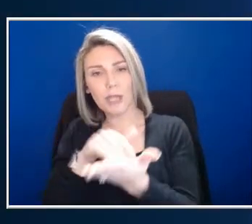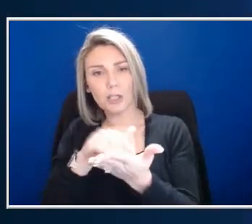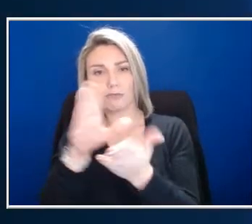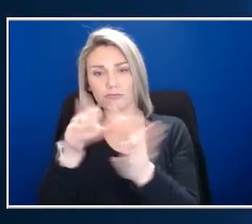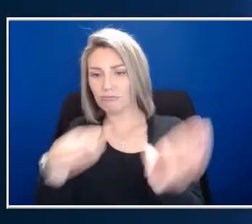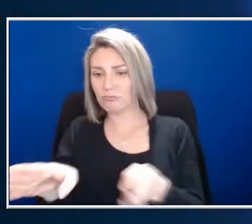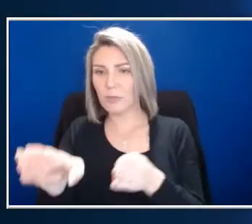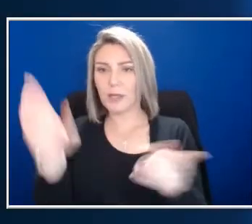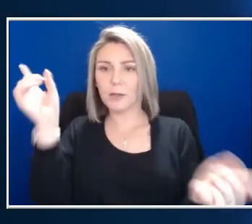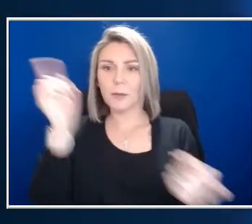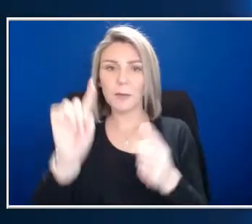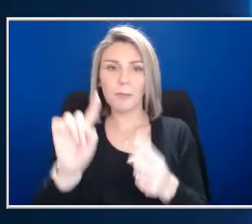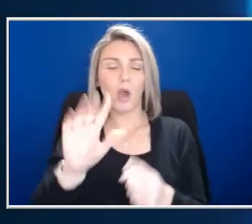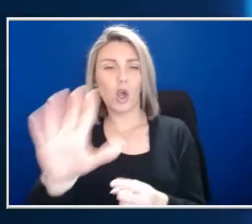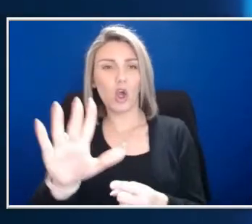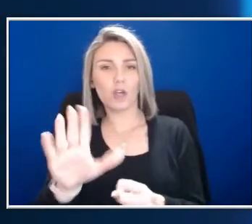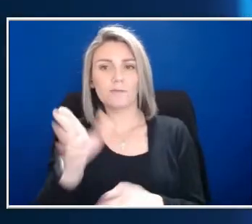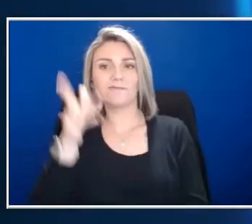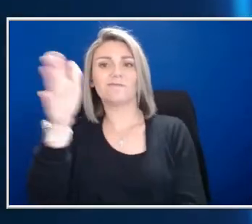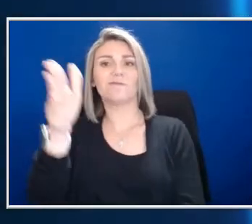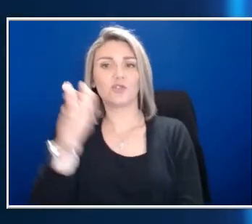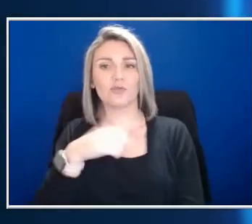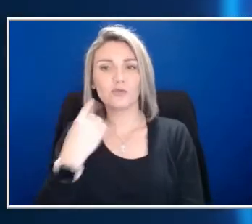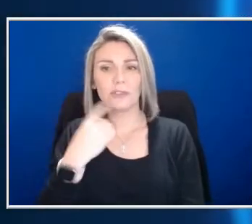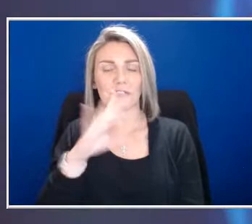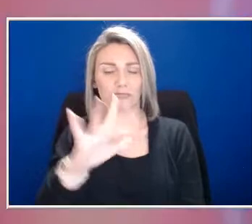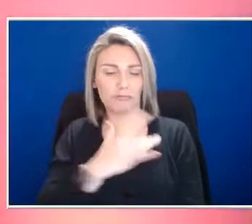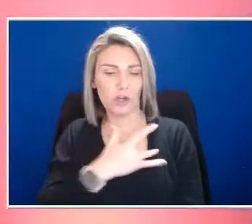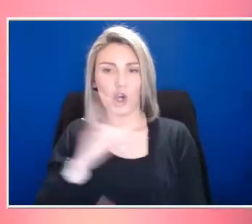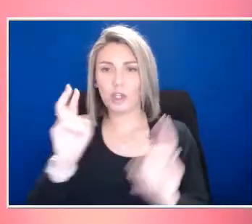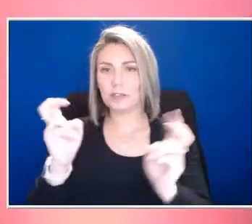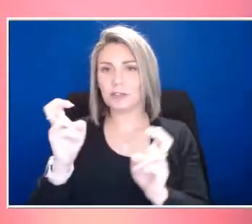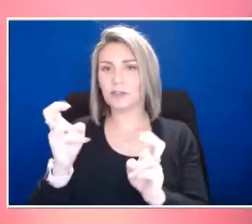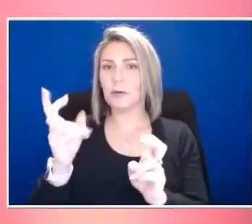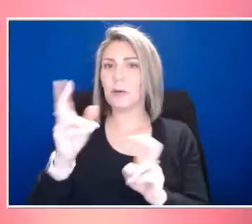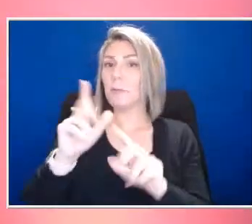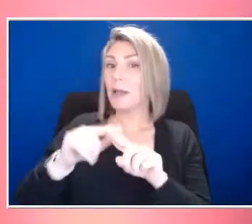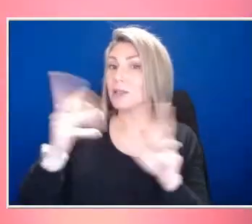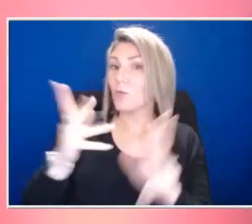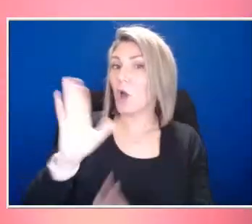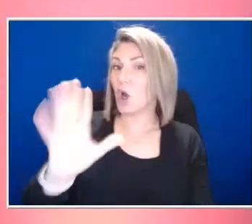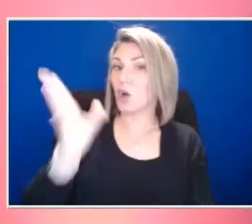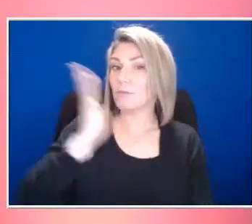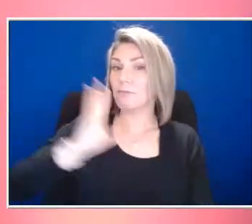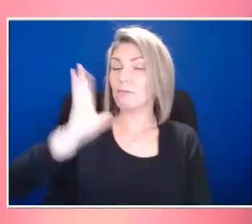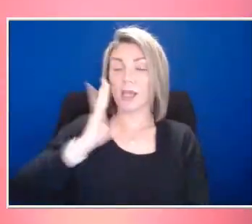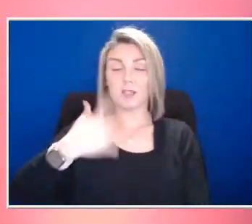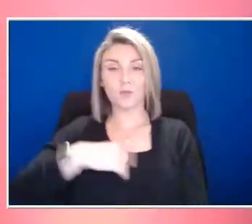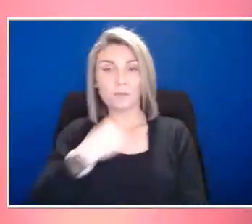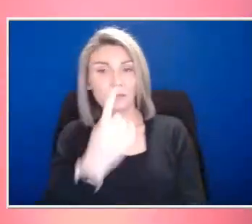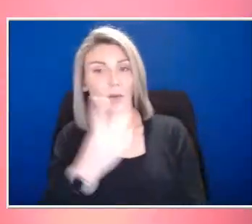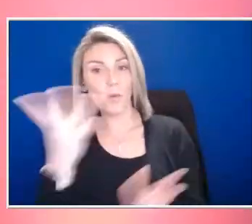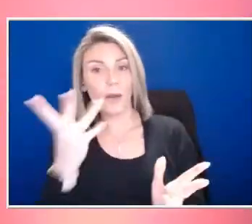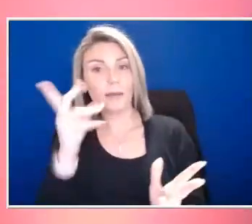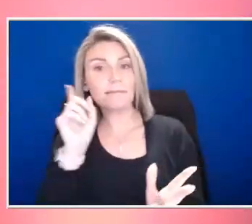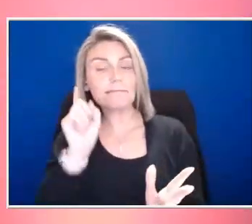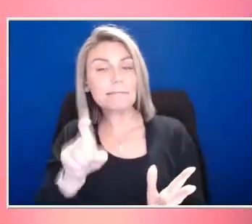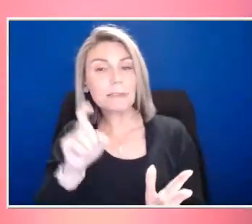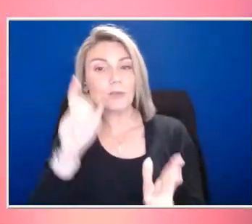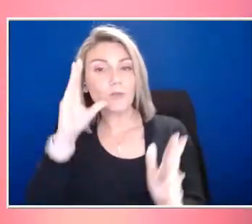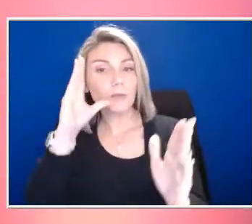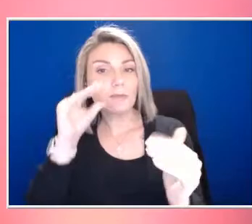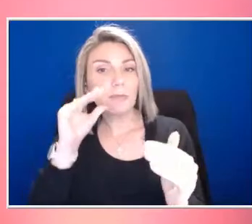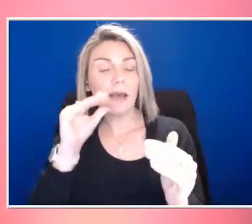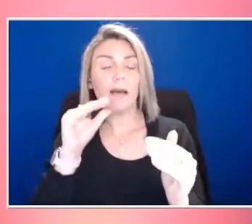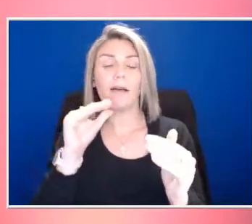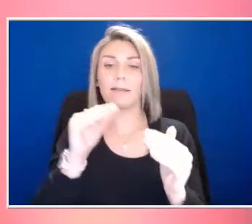risks of heart issues based on what they saw in Amy's past. So we're going to tell you the things you need to look out for coming up at 10 a.m. That's when All